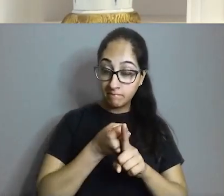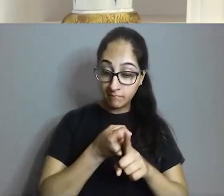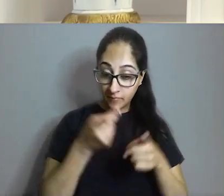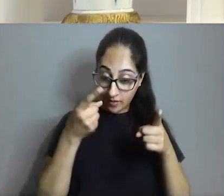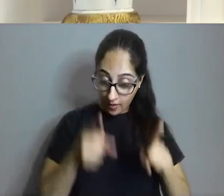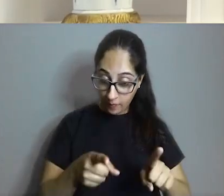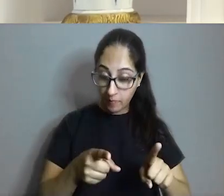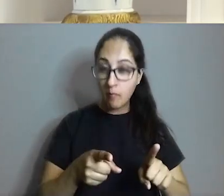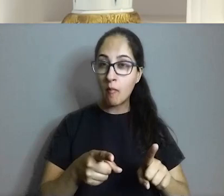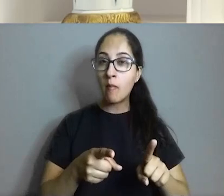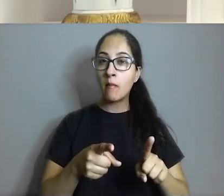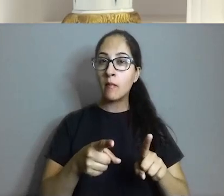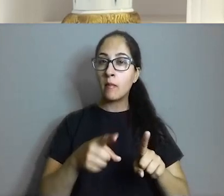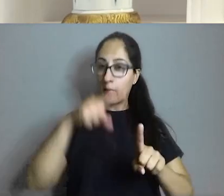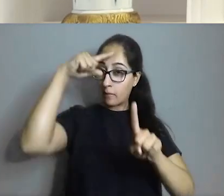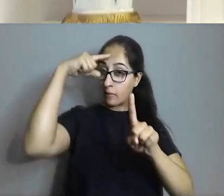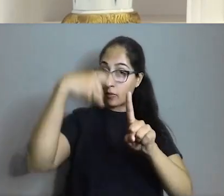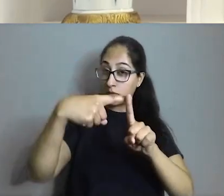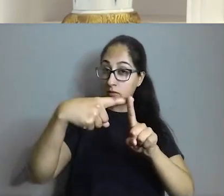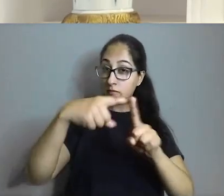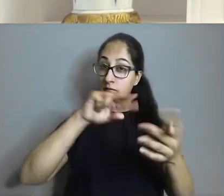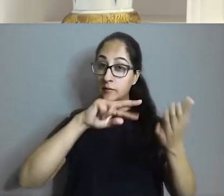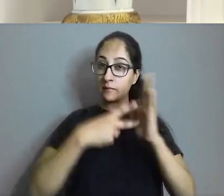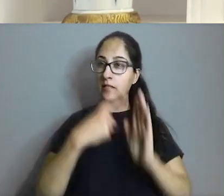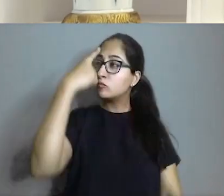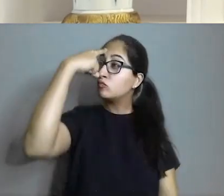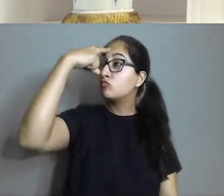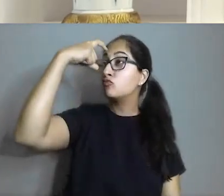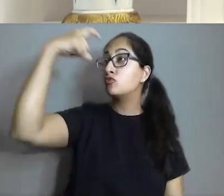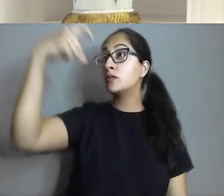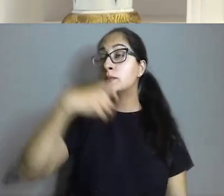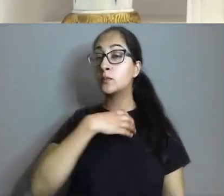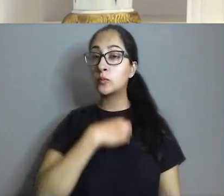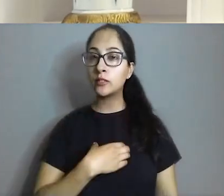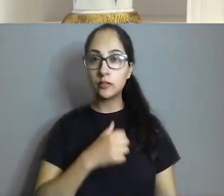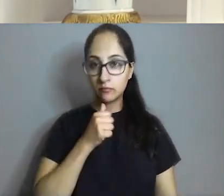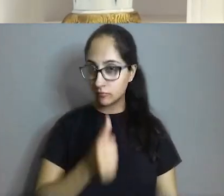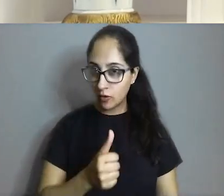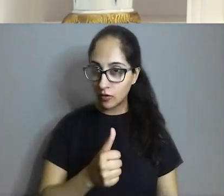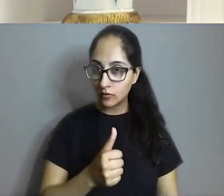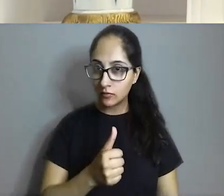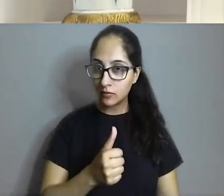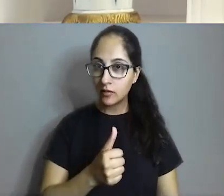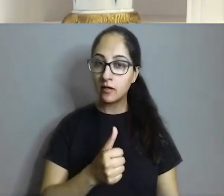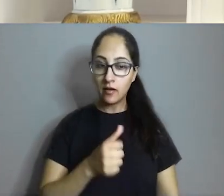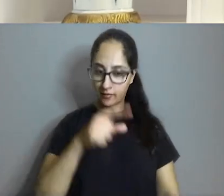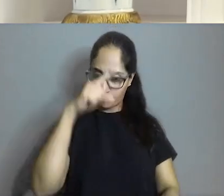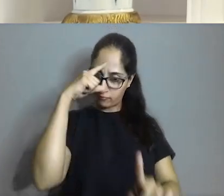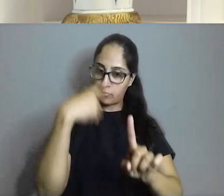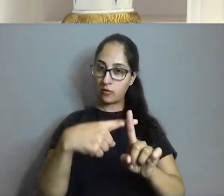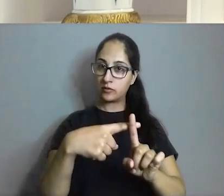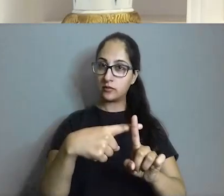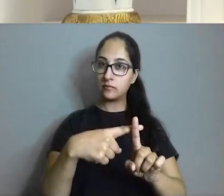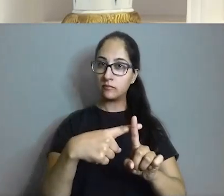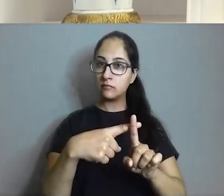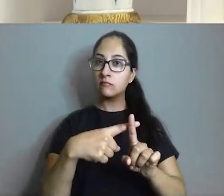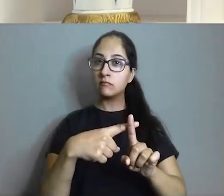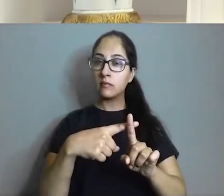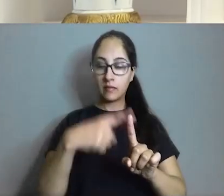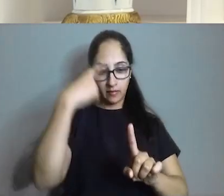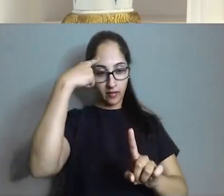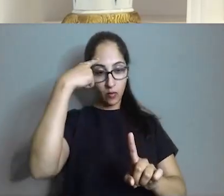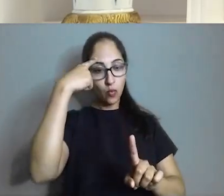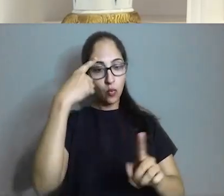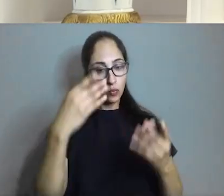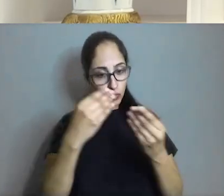actively searching for the silver lining within it, seeing the glass half full. Research